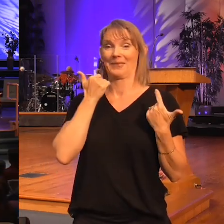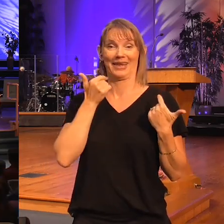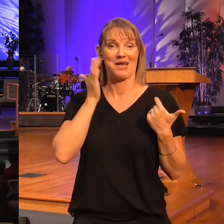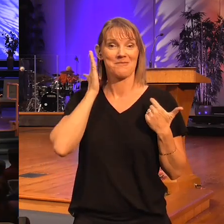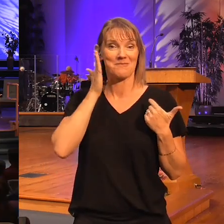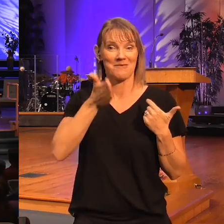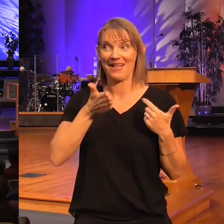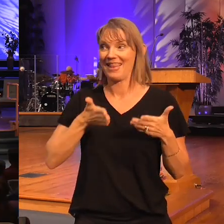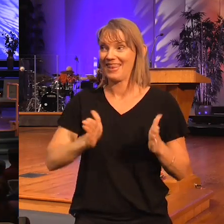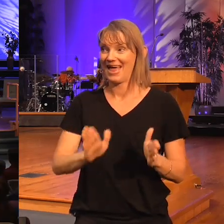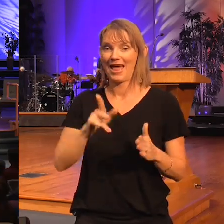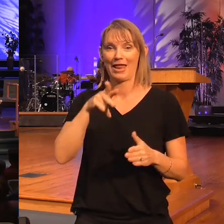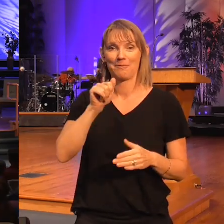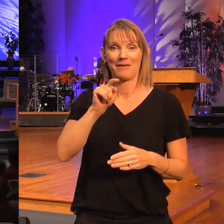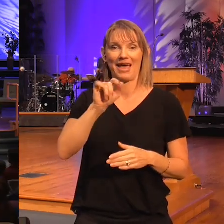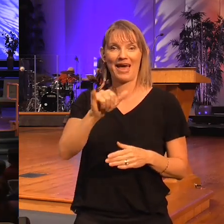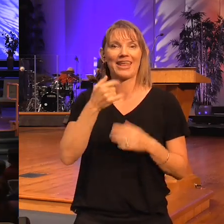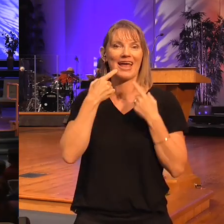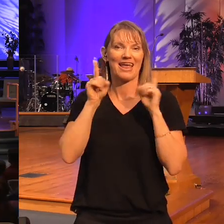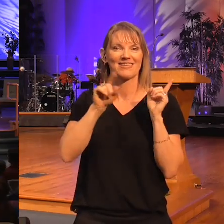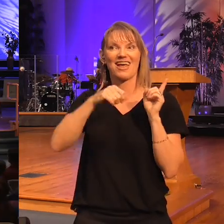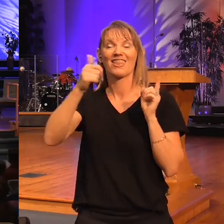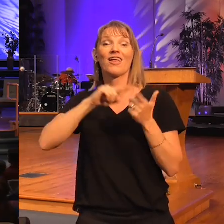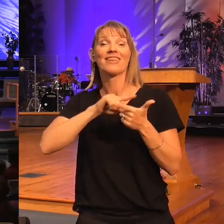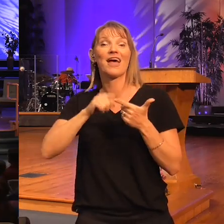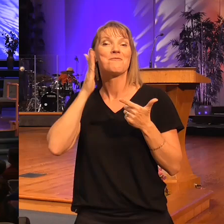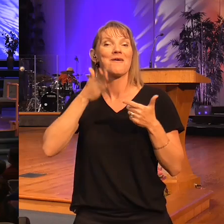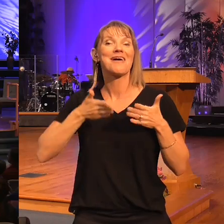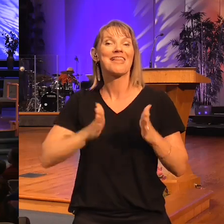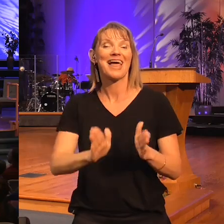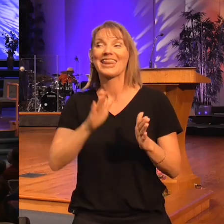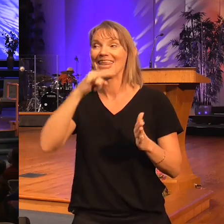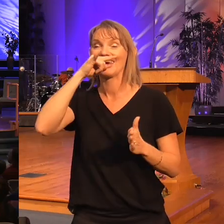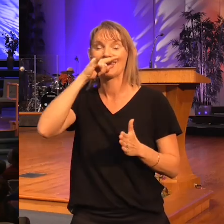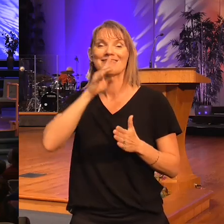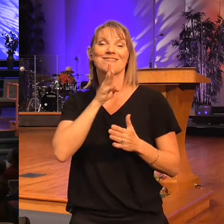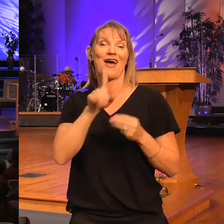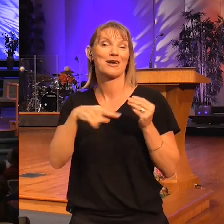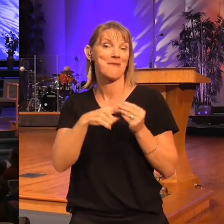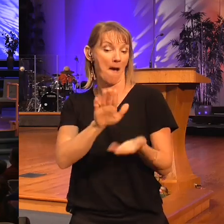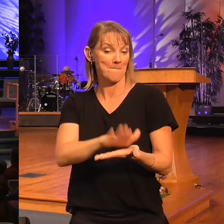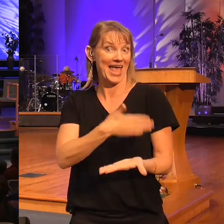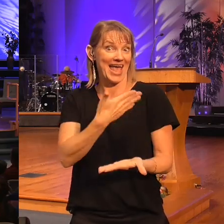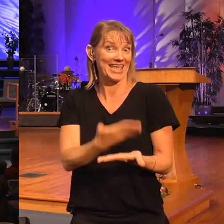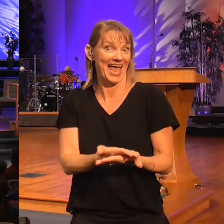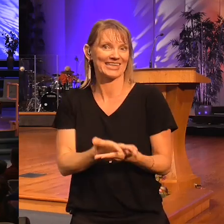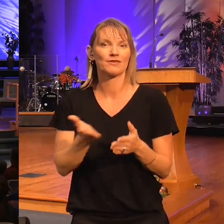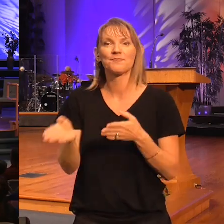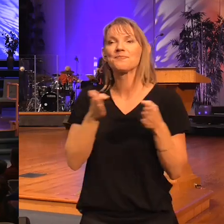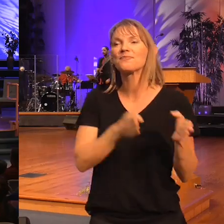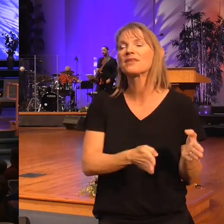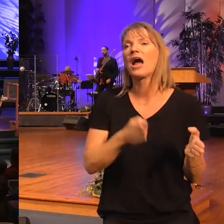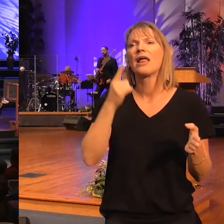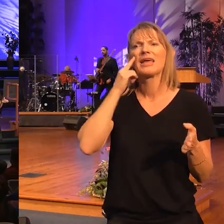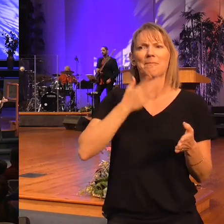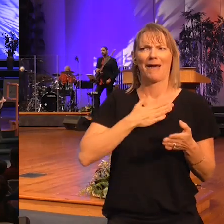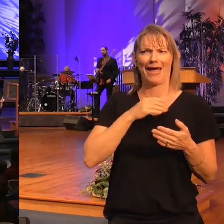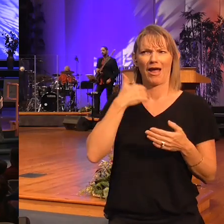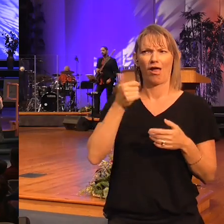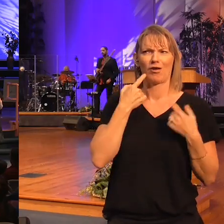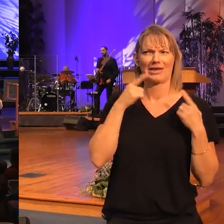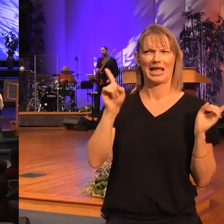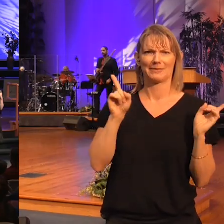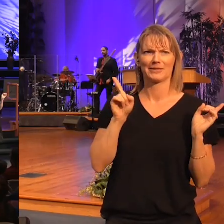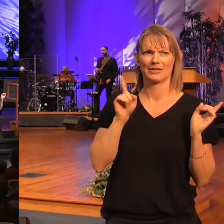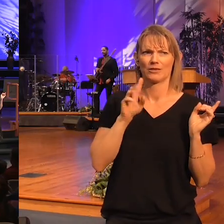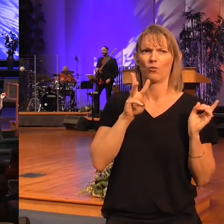So I'm going to let Patty announce the other announcements, and we're going to let the kids talk about pancakes. Well, I think my other announcement was